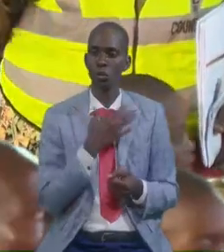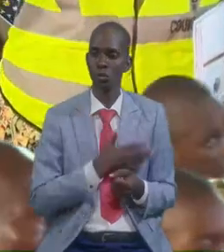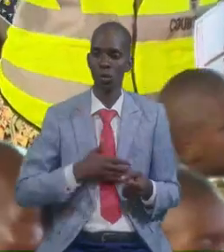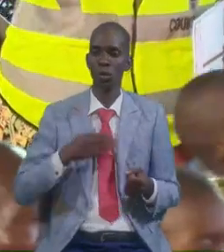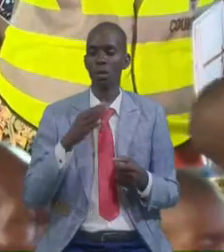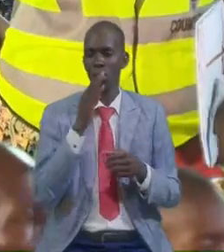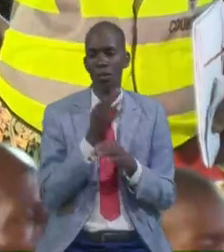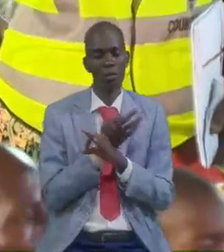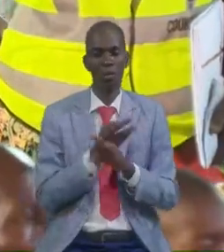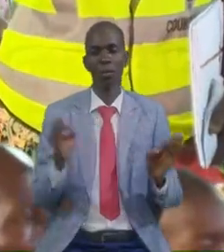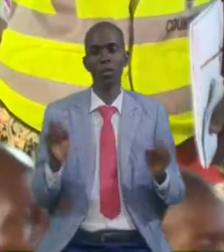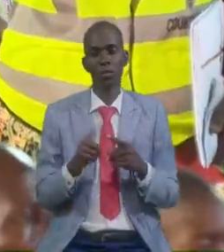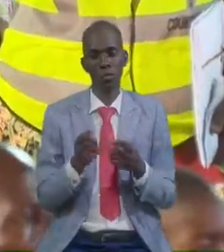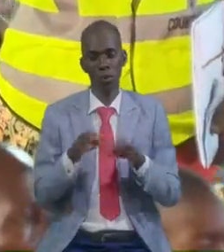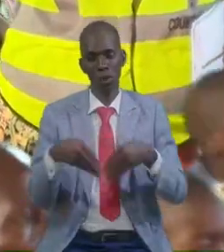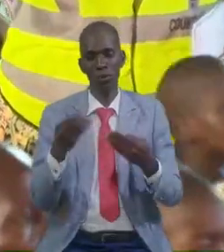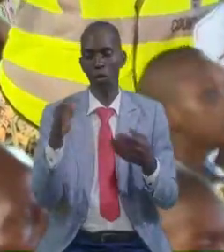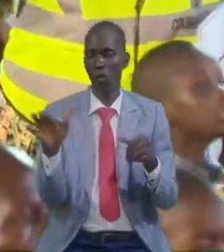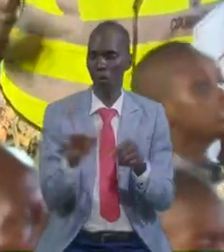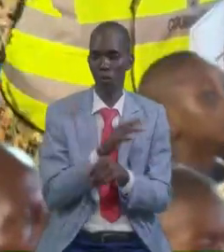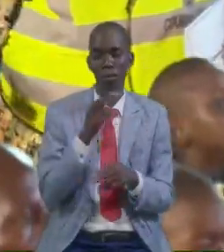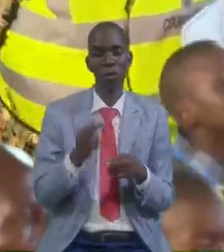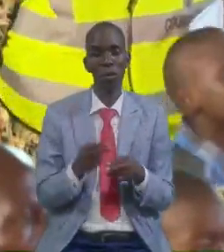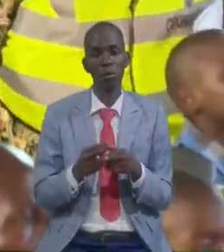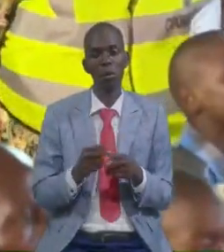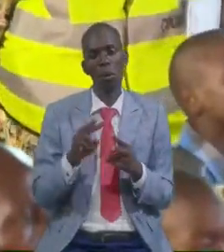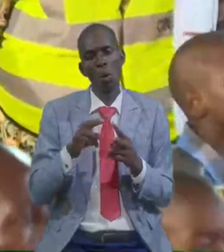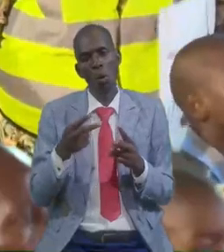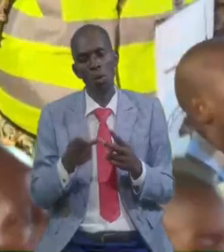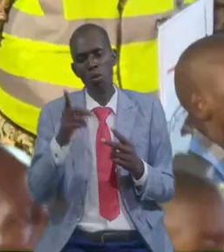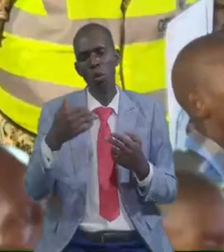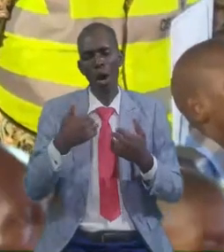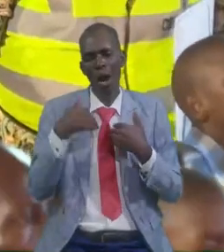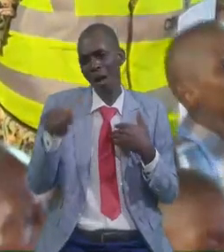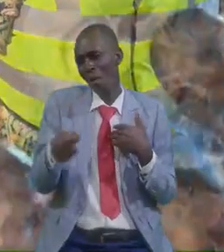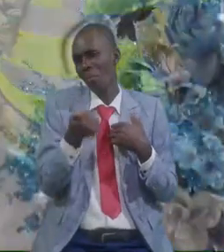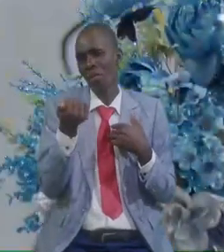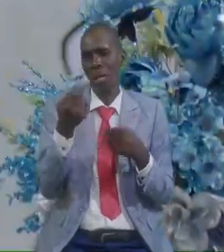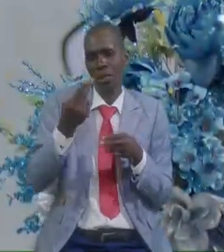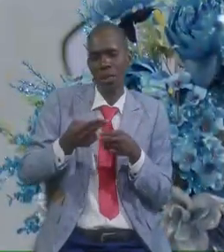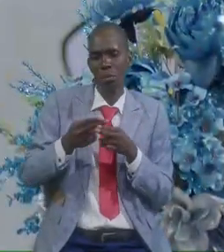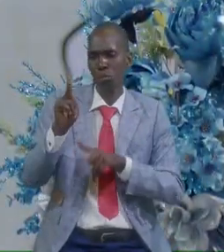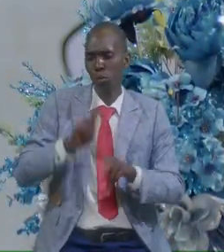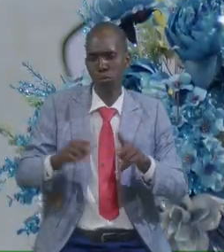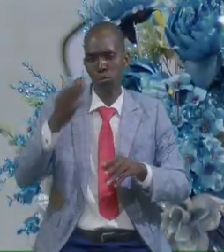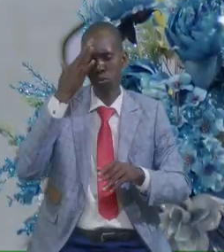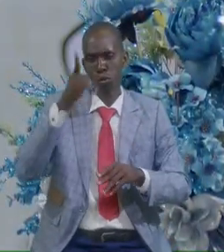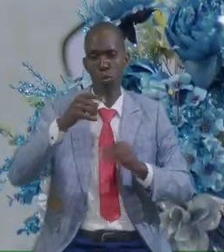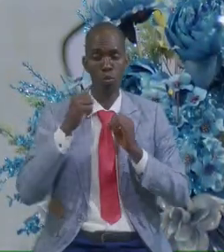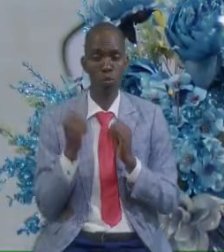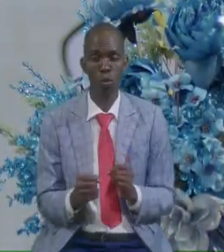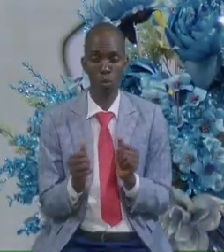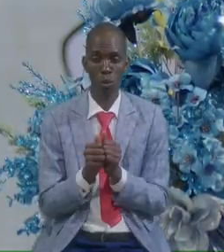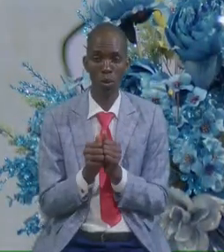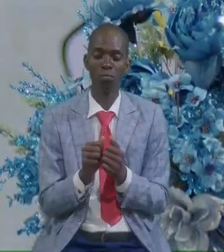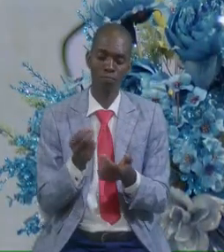If you have a nickname, give it. Popular name you are known for, known with. Give that name. And